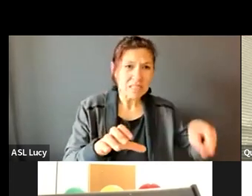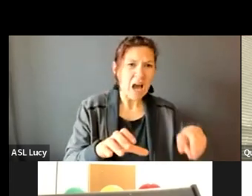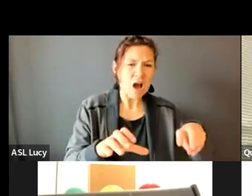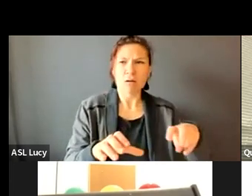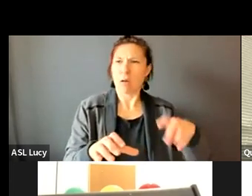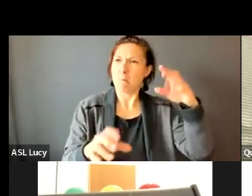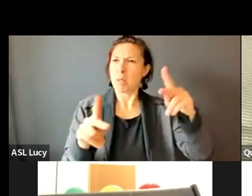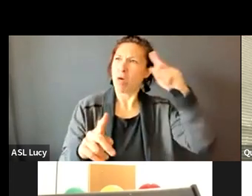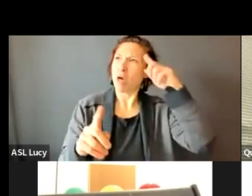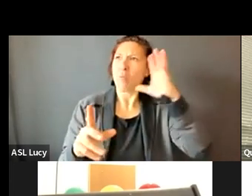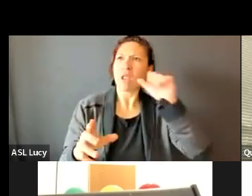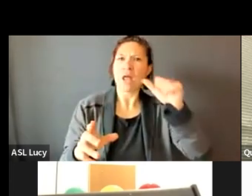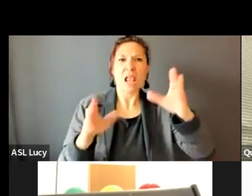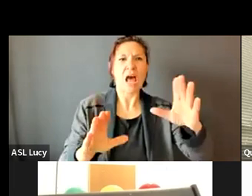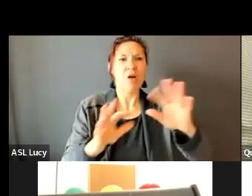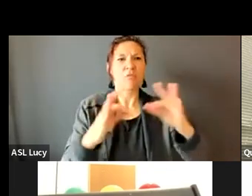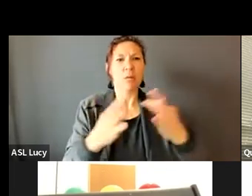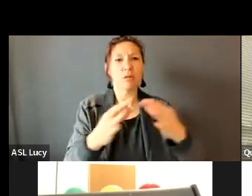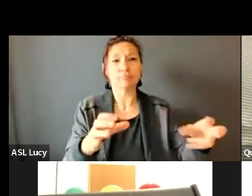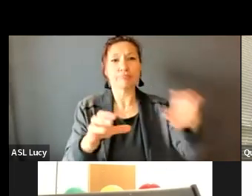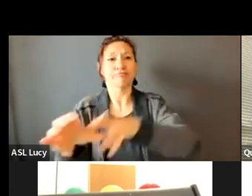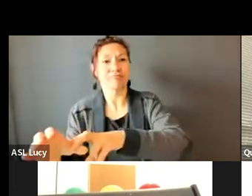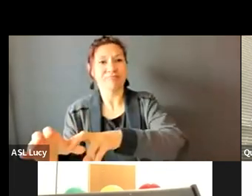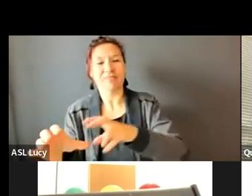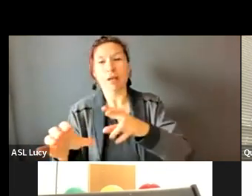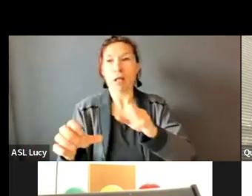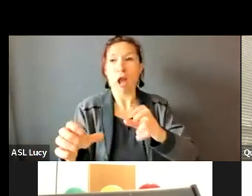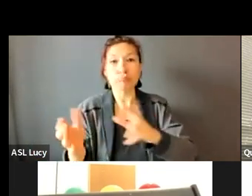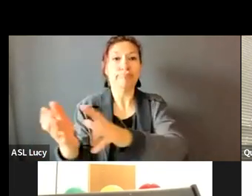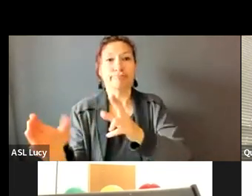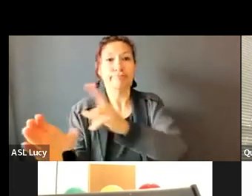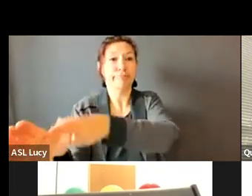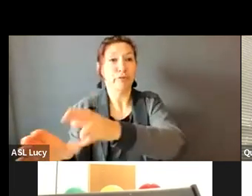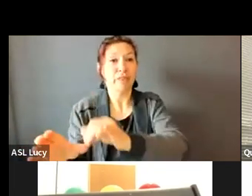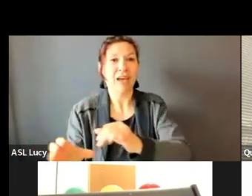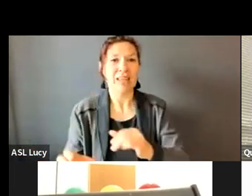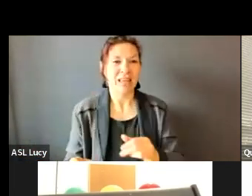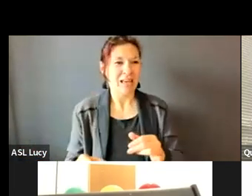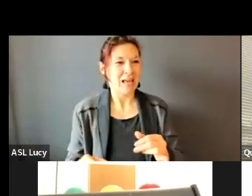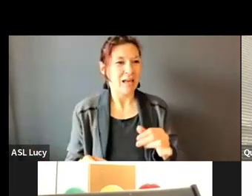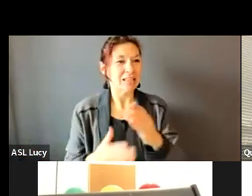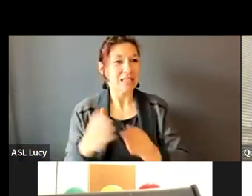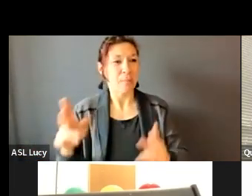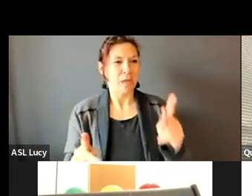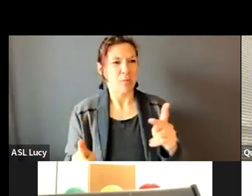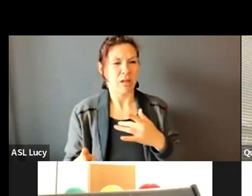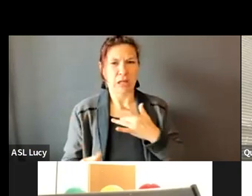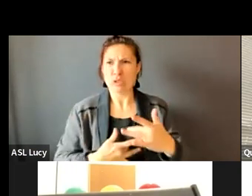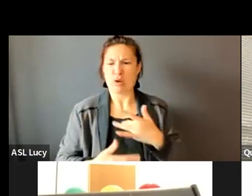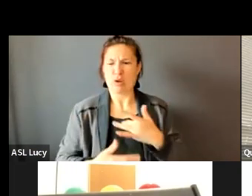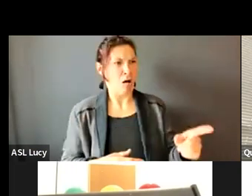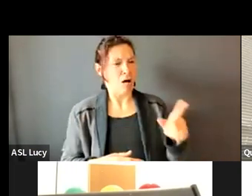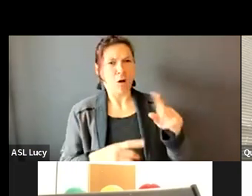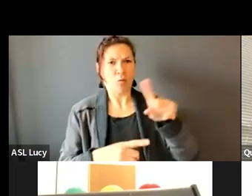now I think particularly for some of the younger families because the particularly the questions around sexual activity felt explicit and